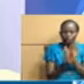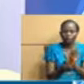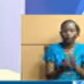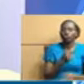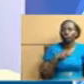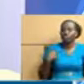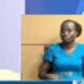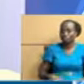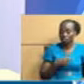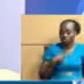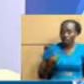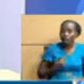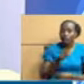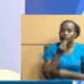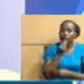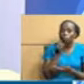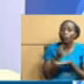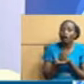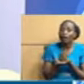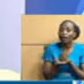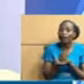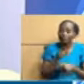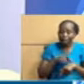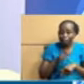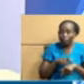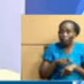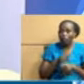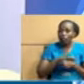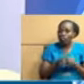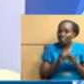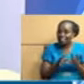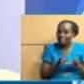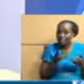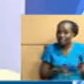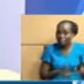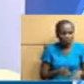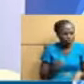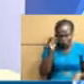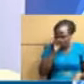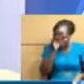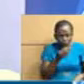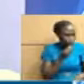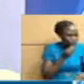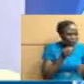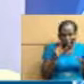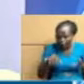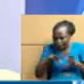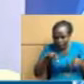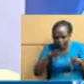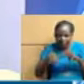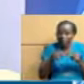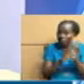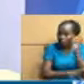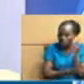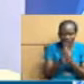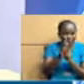has food banks. When they were hit by COVID, they didn't look around for food scavenging like some states. In